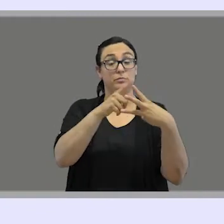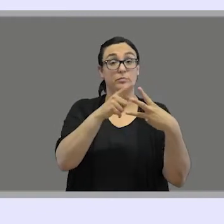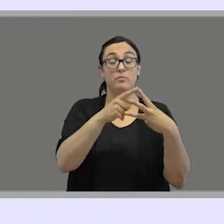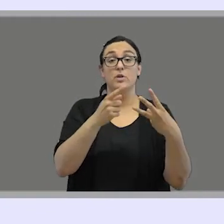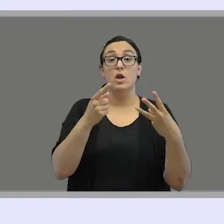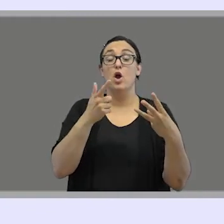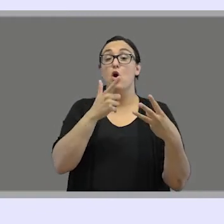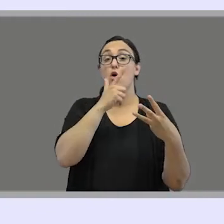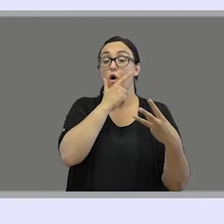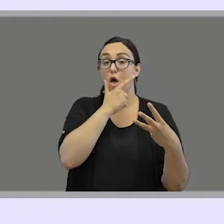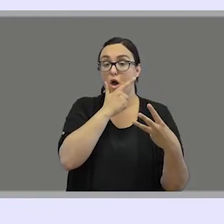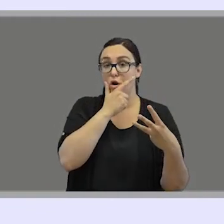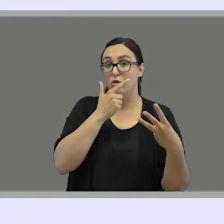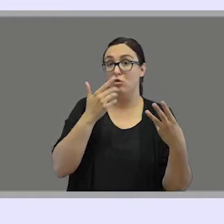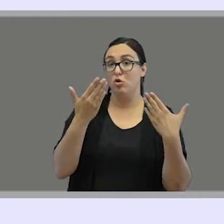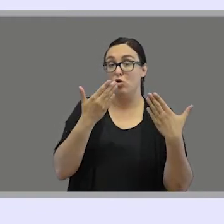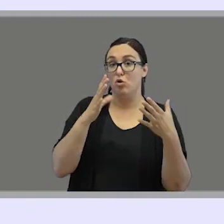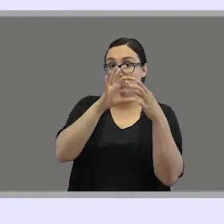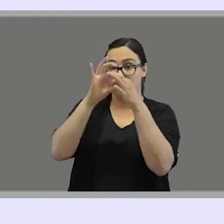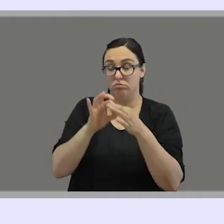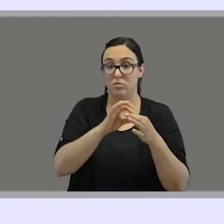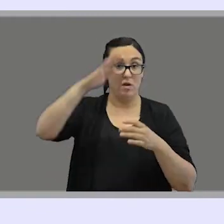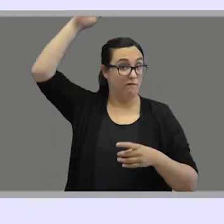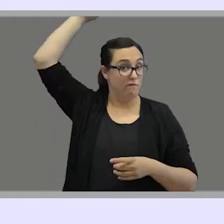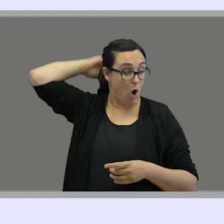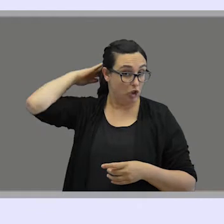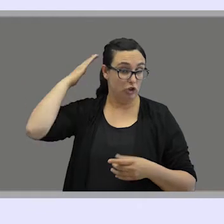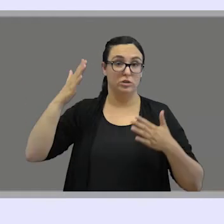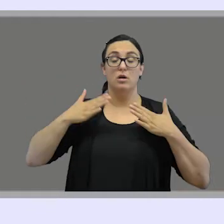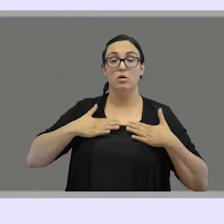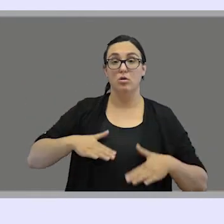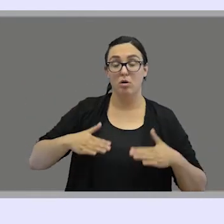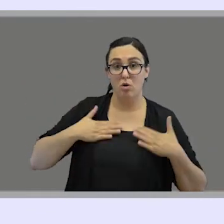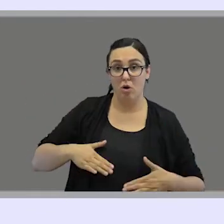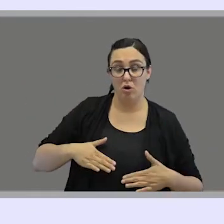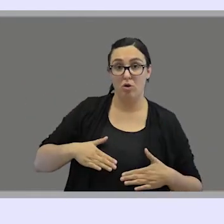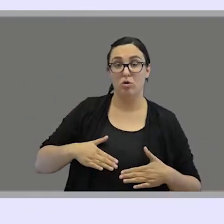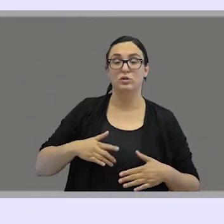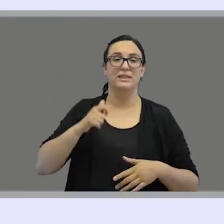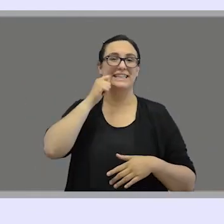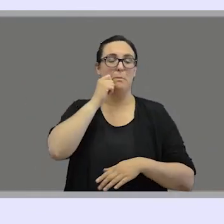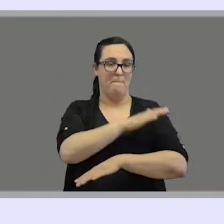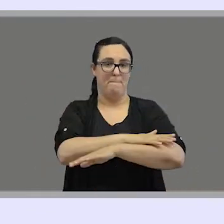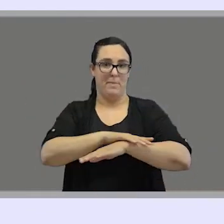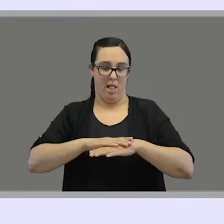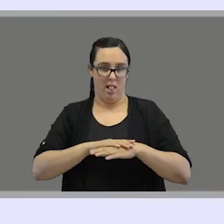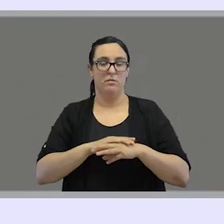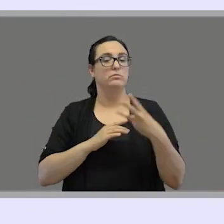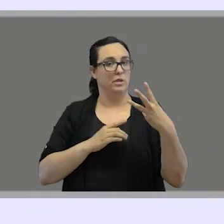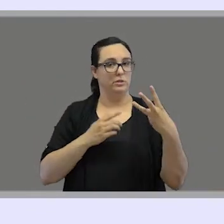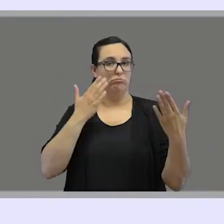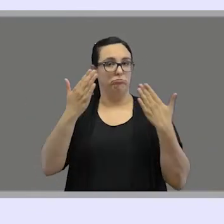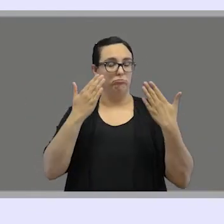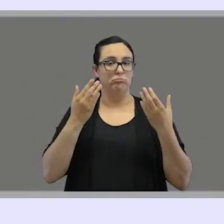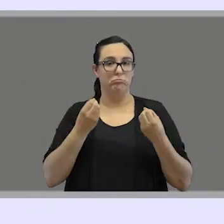aspects. That is the combination of colors between background color, the clothes color, and the